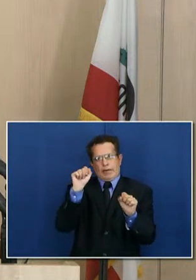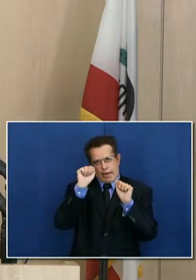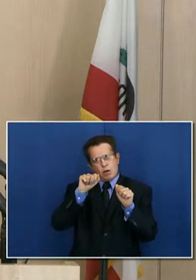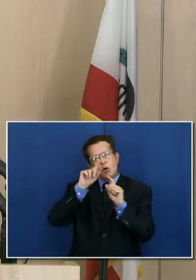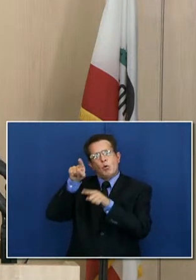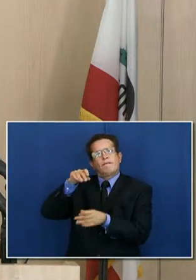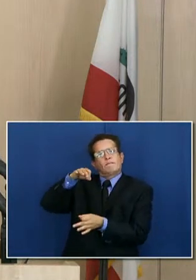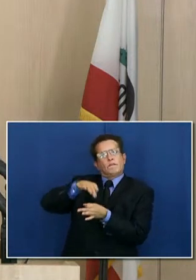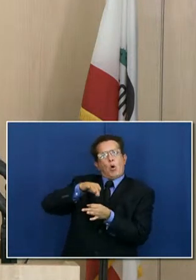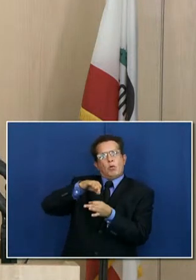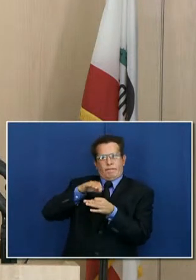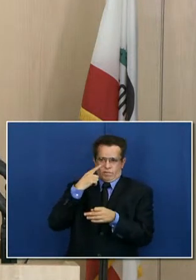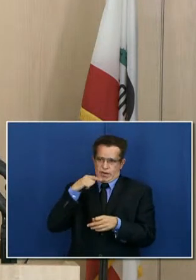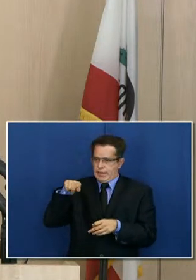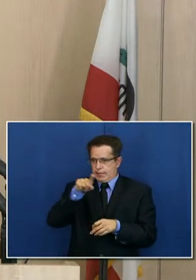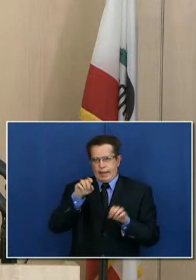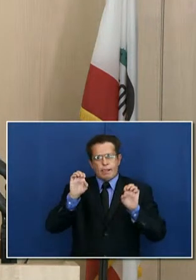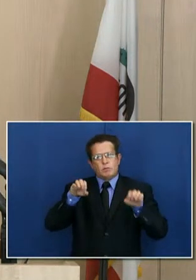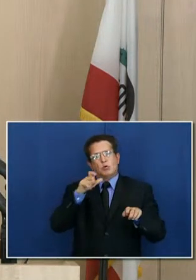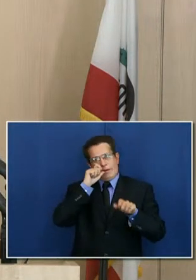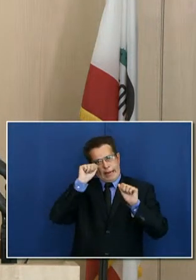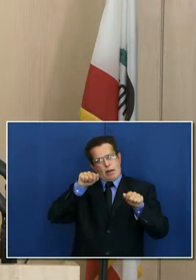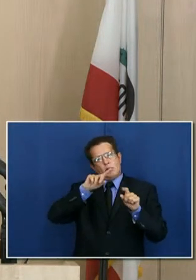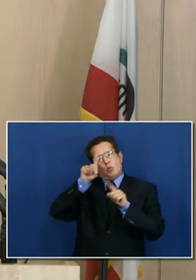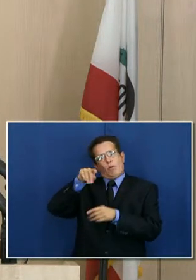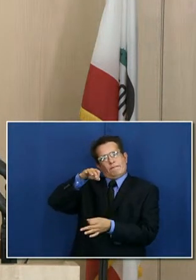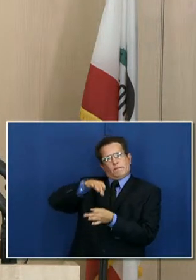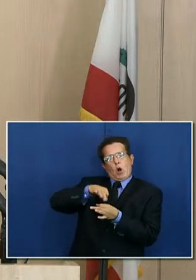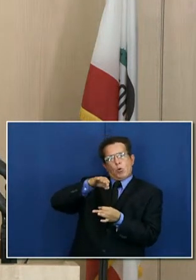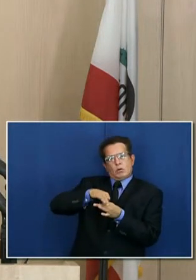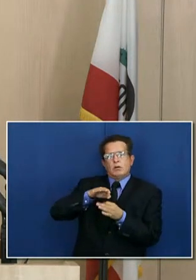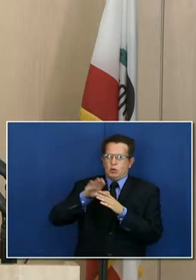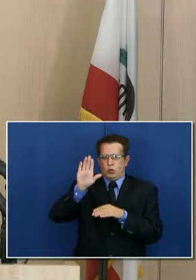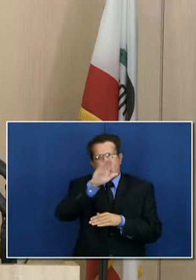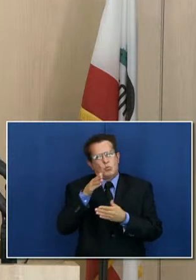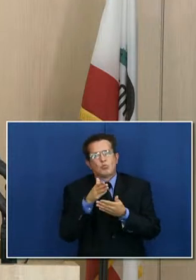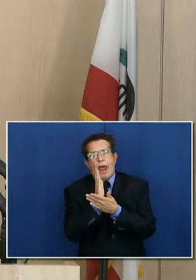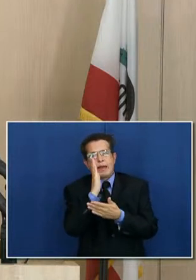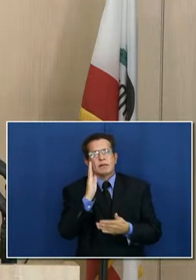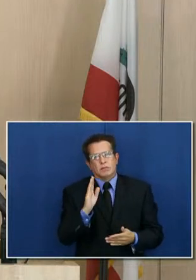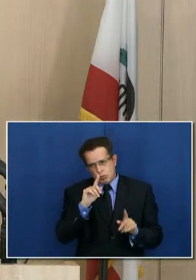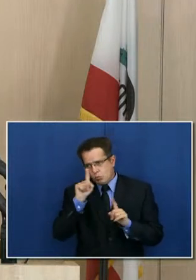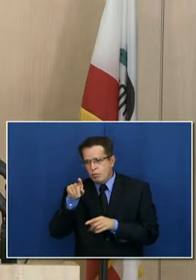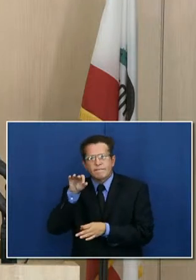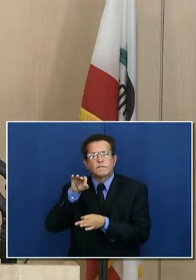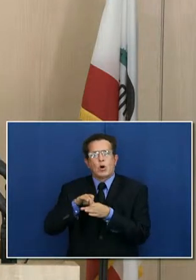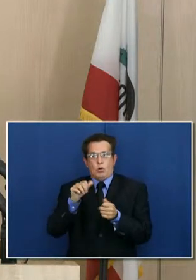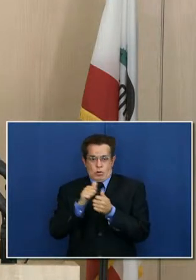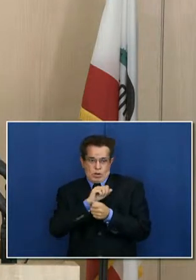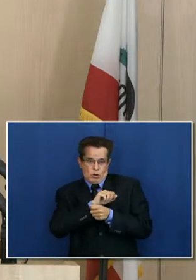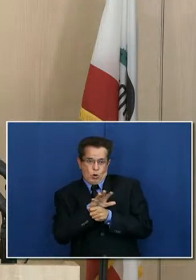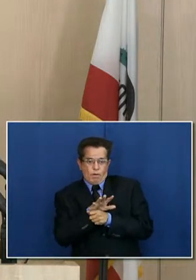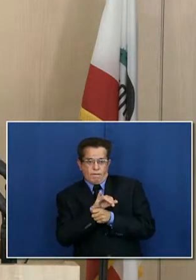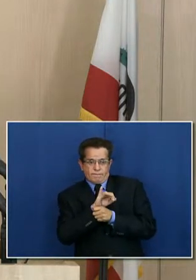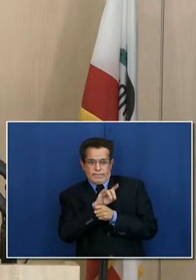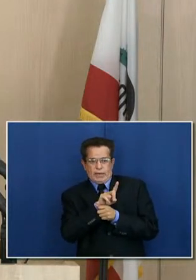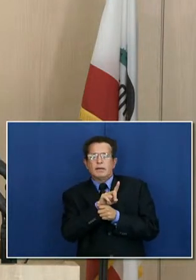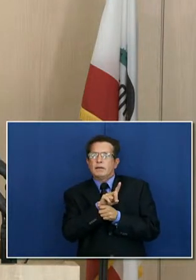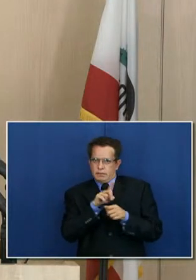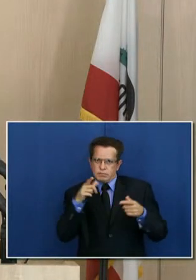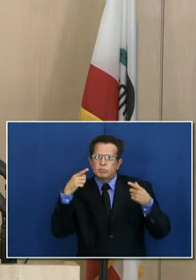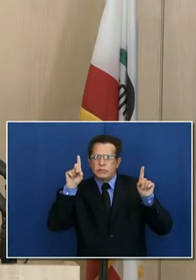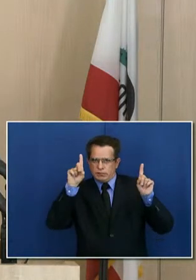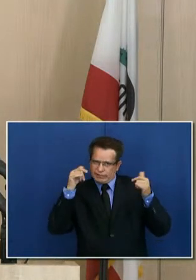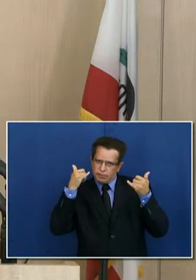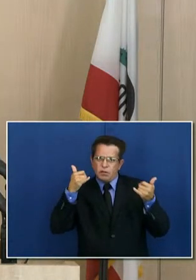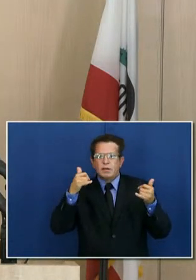for all eligible San Diegans to be able to exercise their right to vote. And with COVID-19, we are not going to let that get in